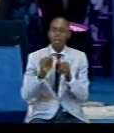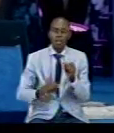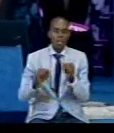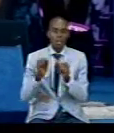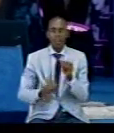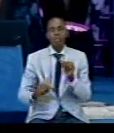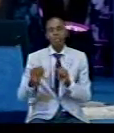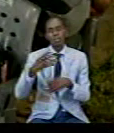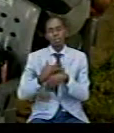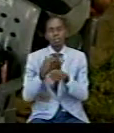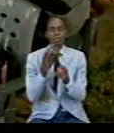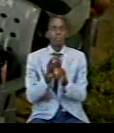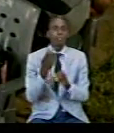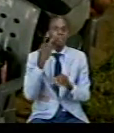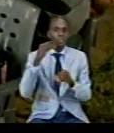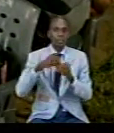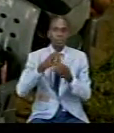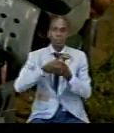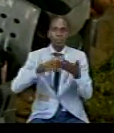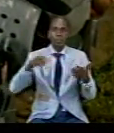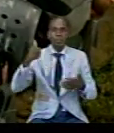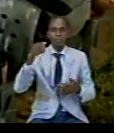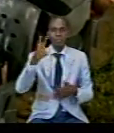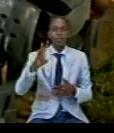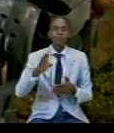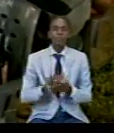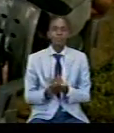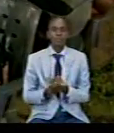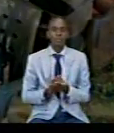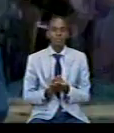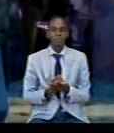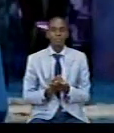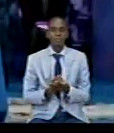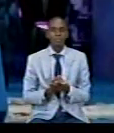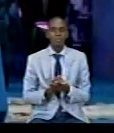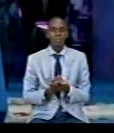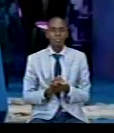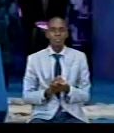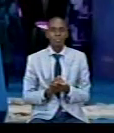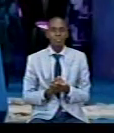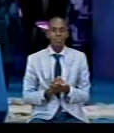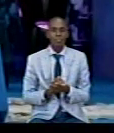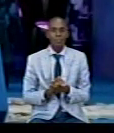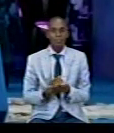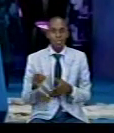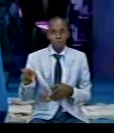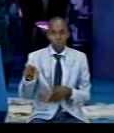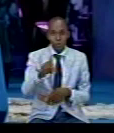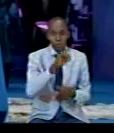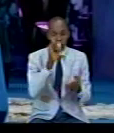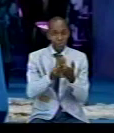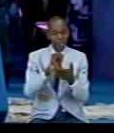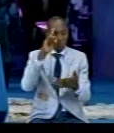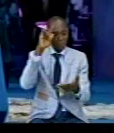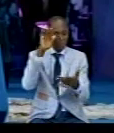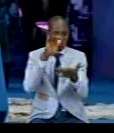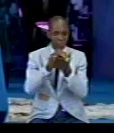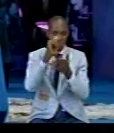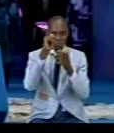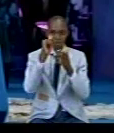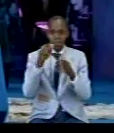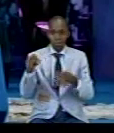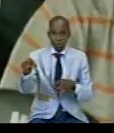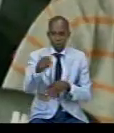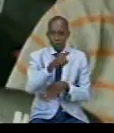verse 16. It says, he that believeth, that's here tonight. I say that's